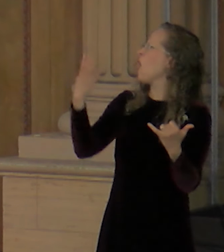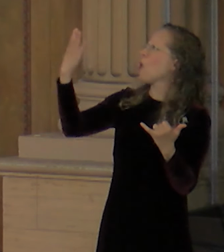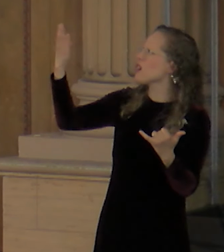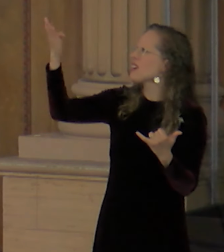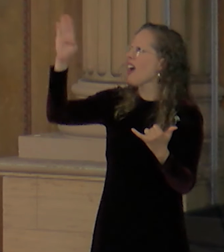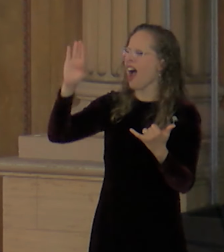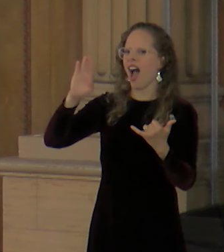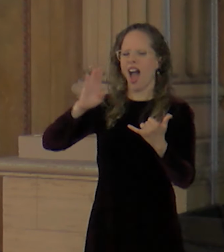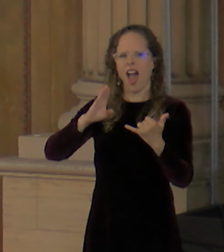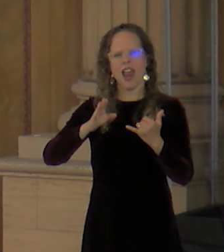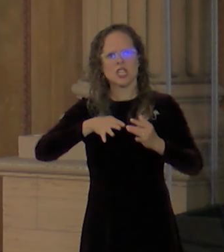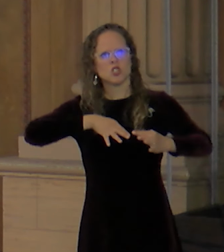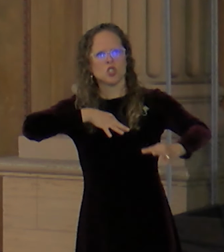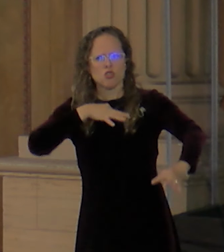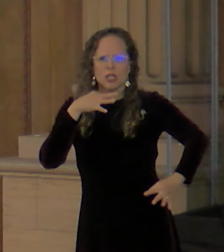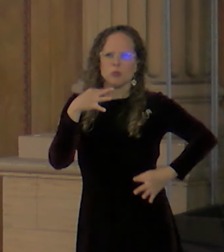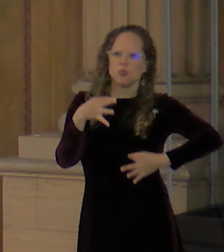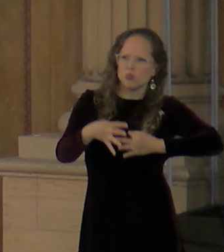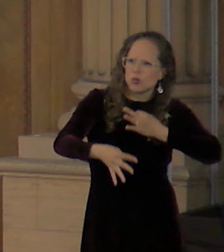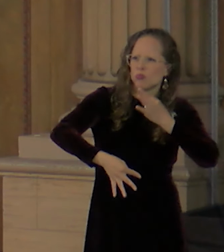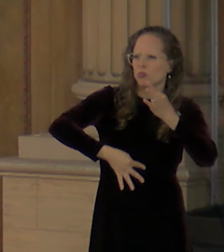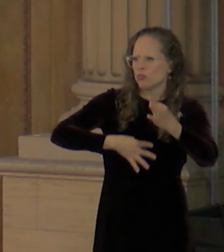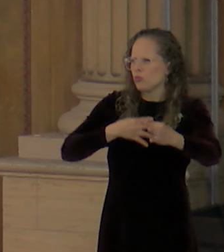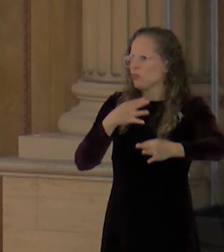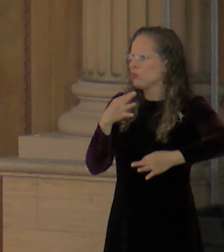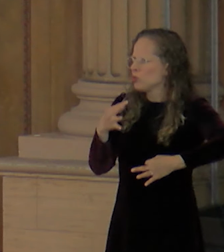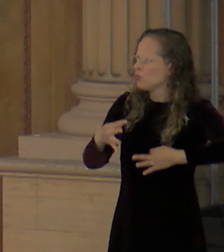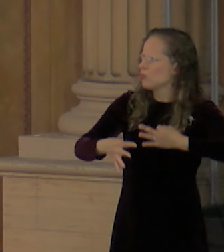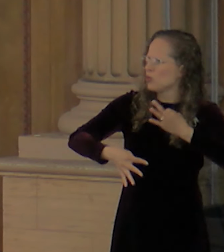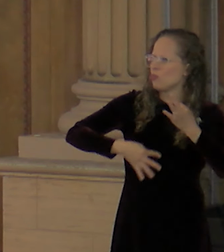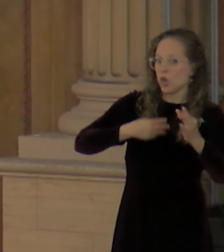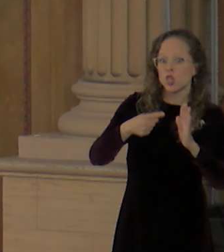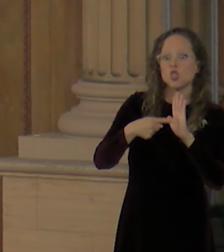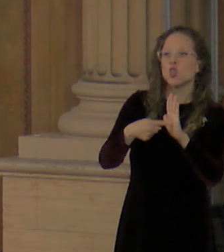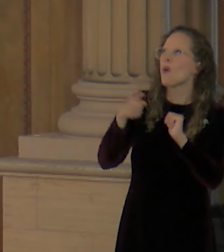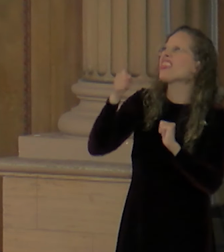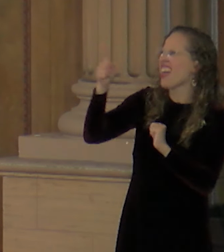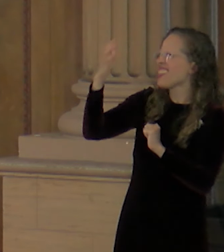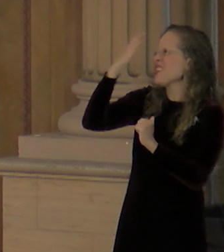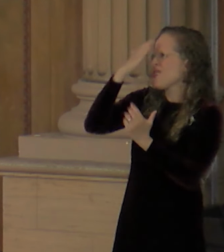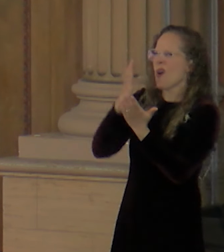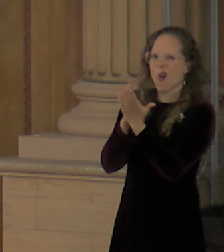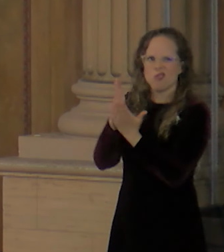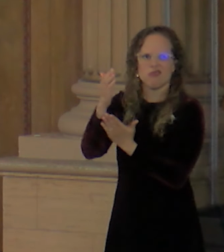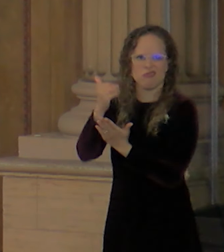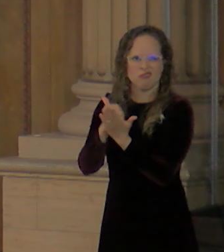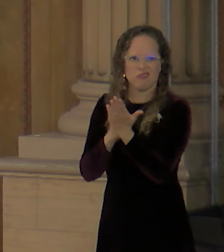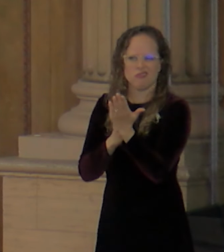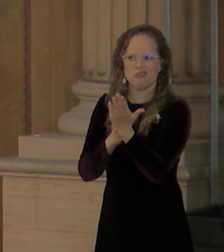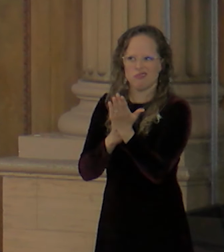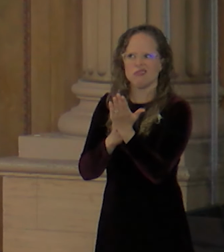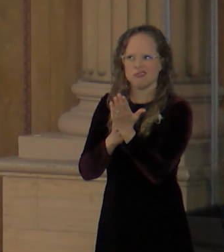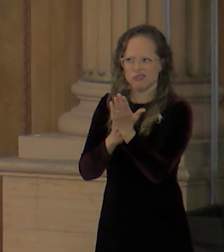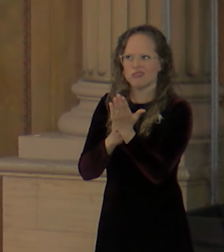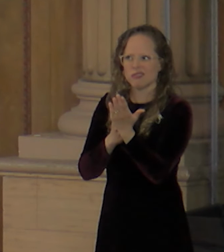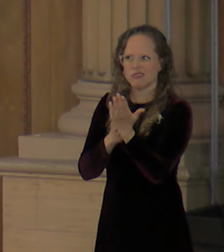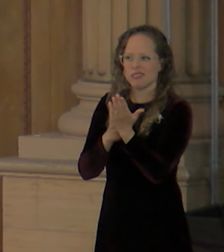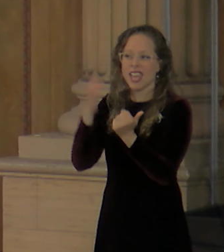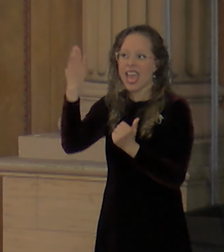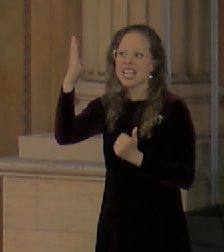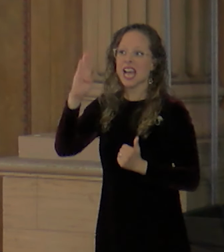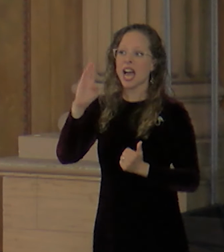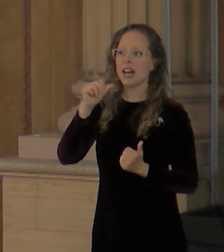So by doing so, God is saying, I know far more about evil than you do. And God doesn't downplay it.